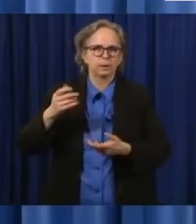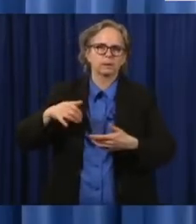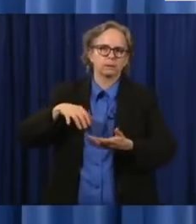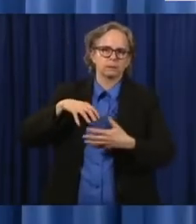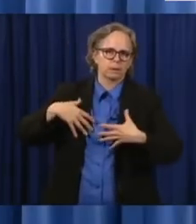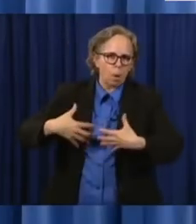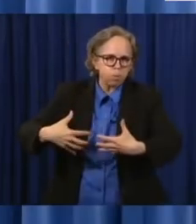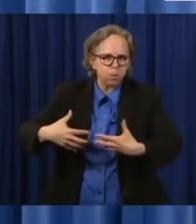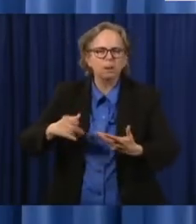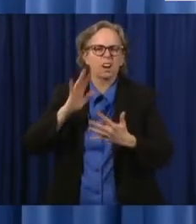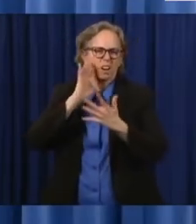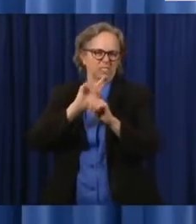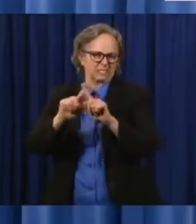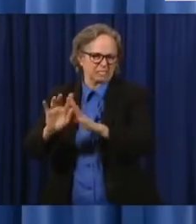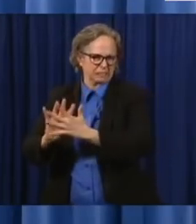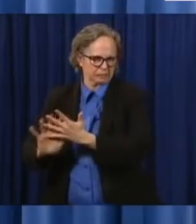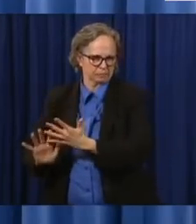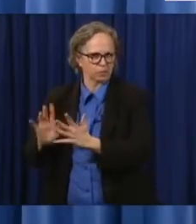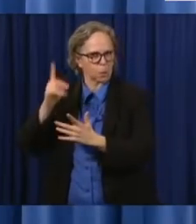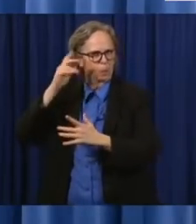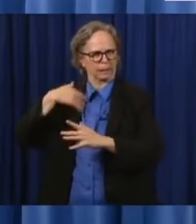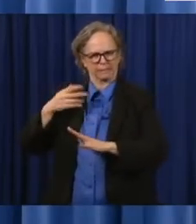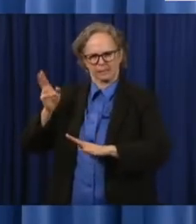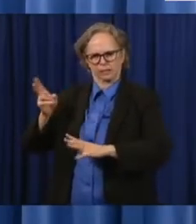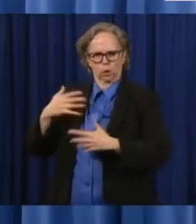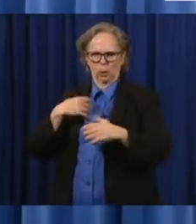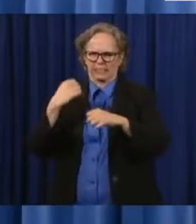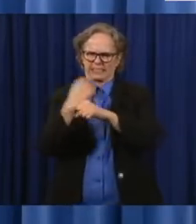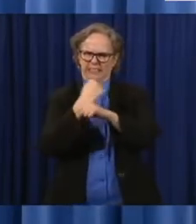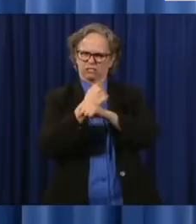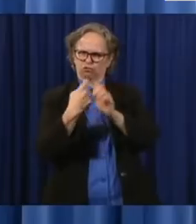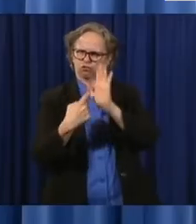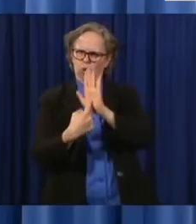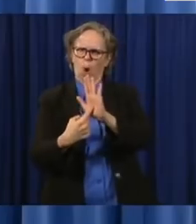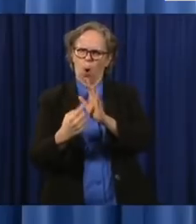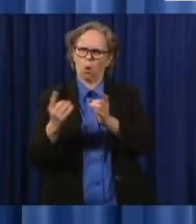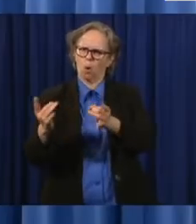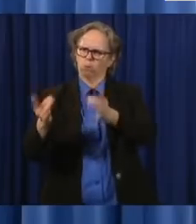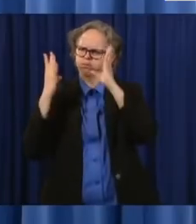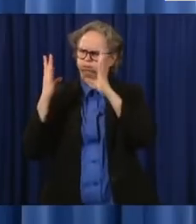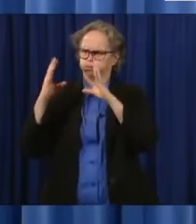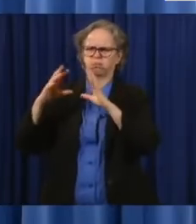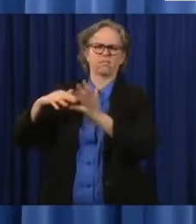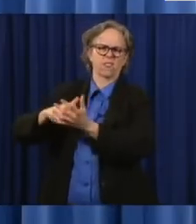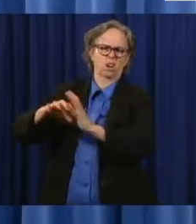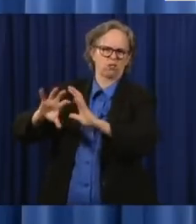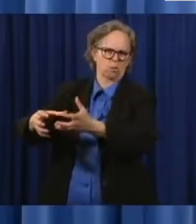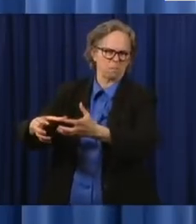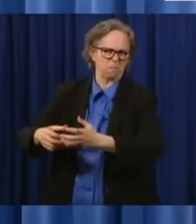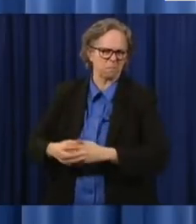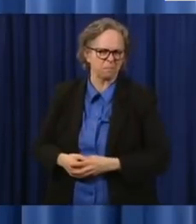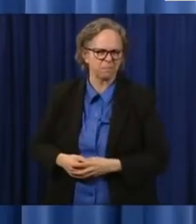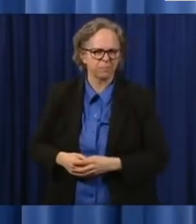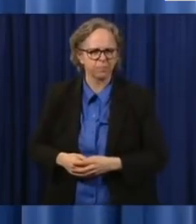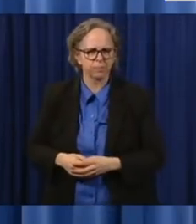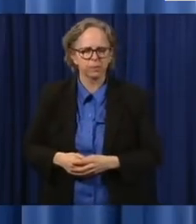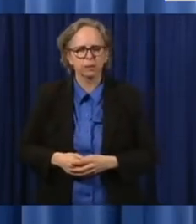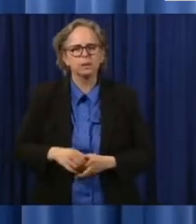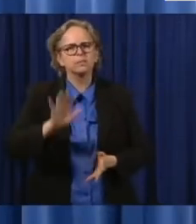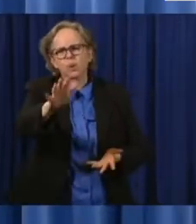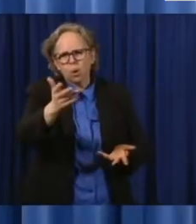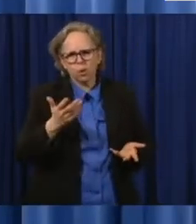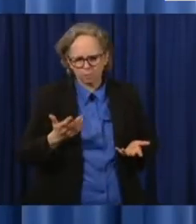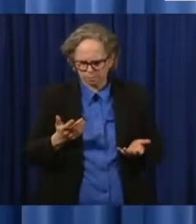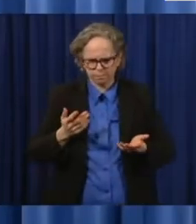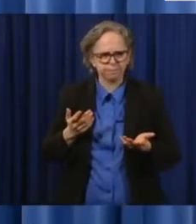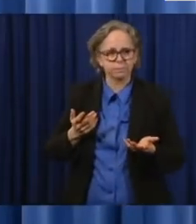things. So we know statistically that these are the most vulnerable members of our society. But we